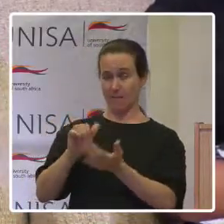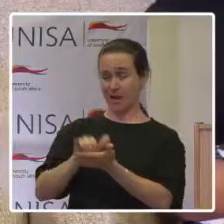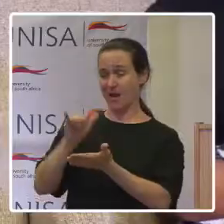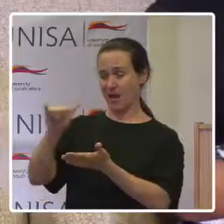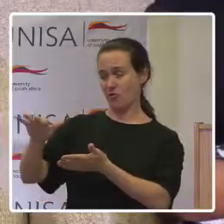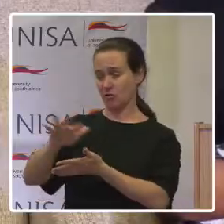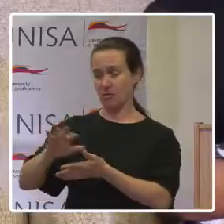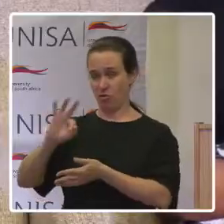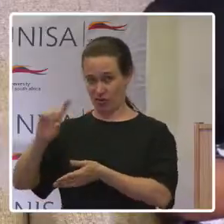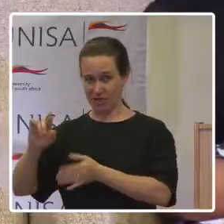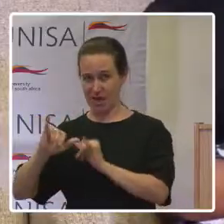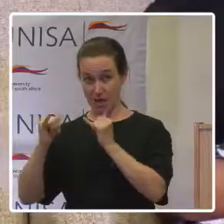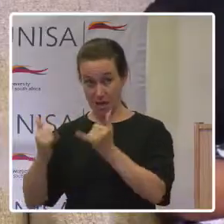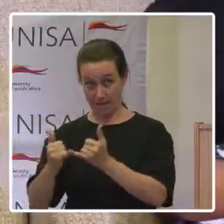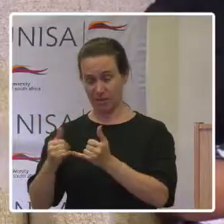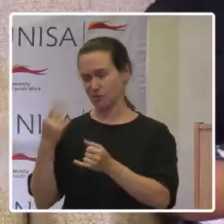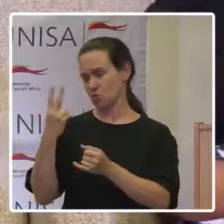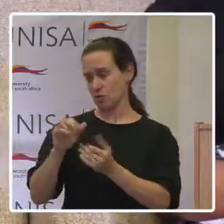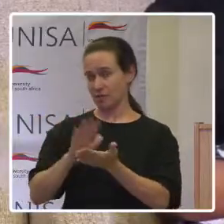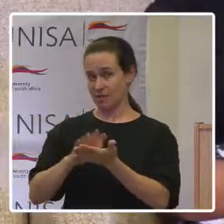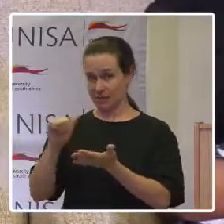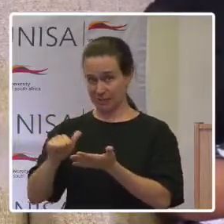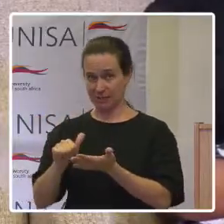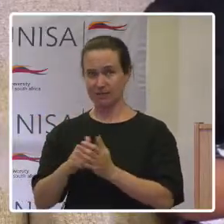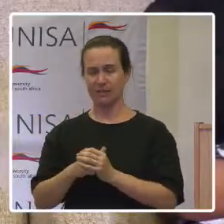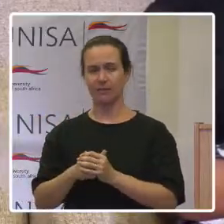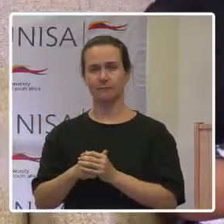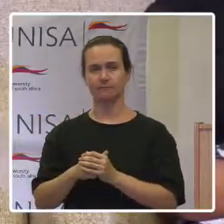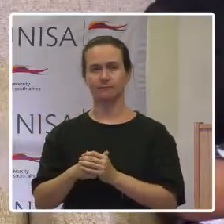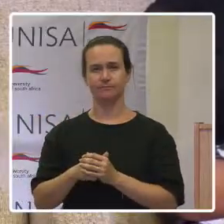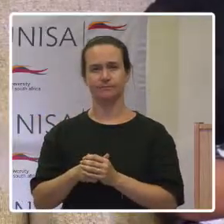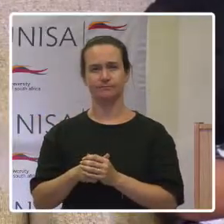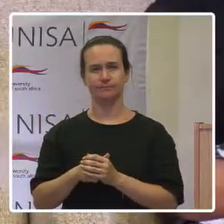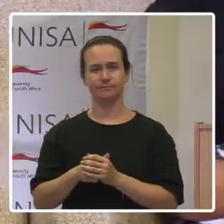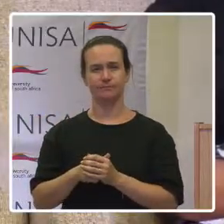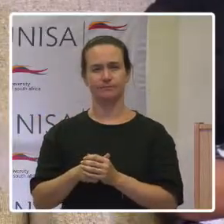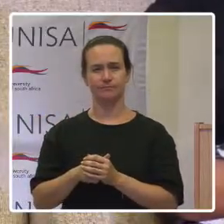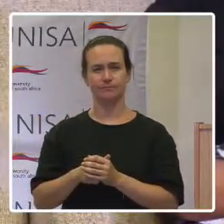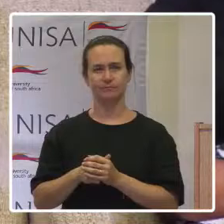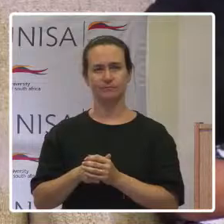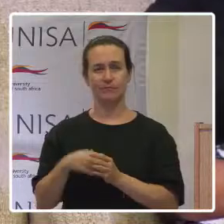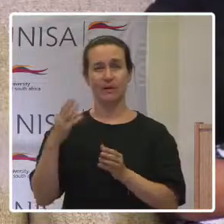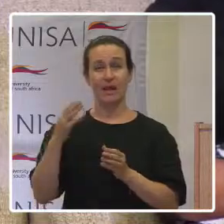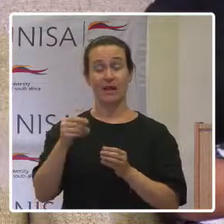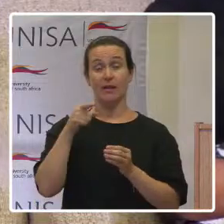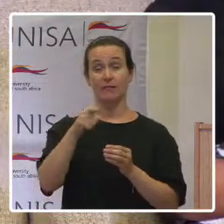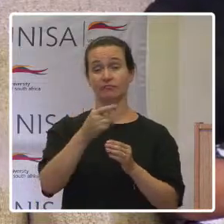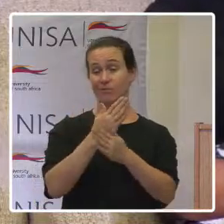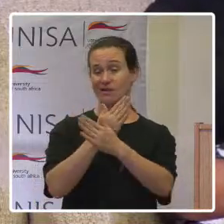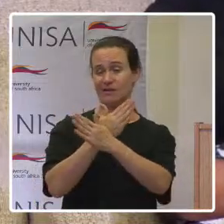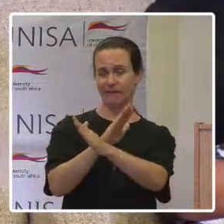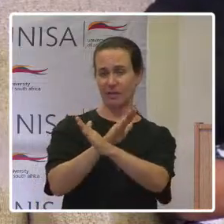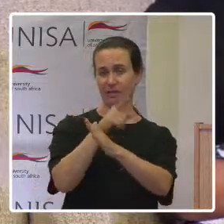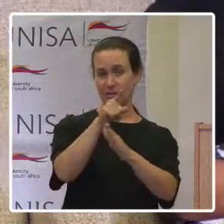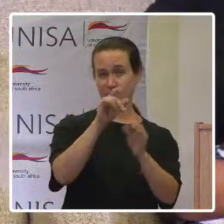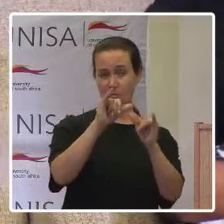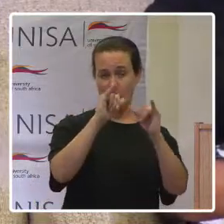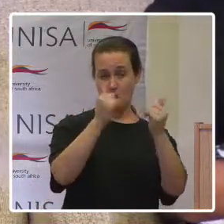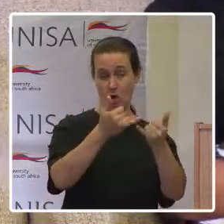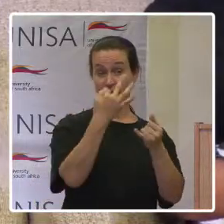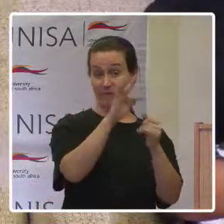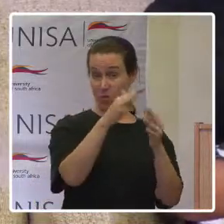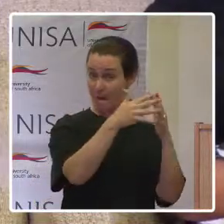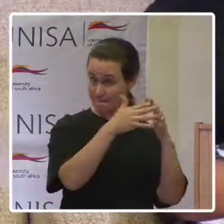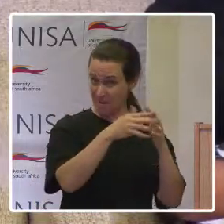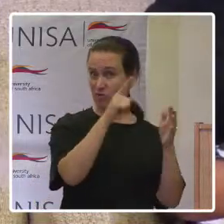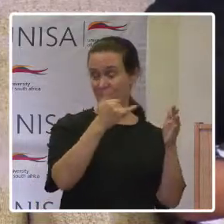2016, to be called on by the likes of defense contractors for the United States